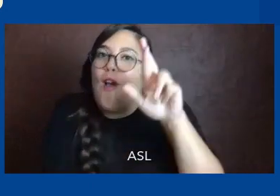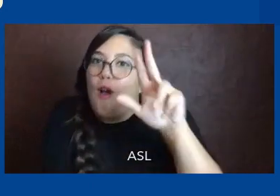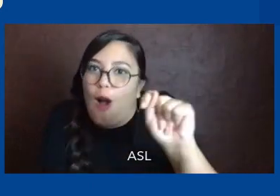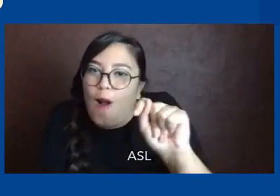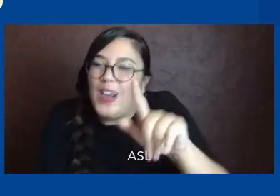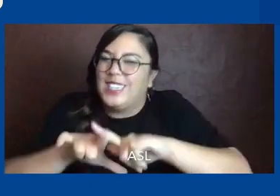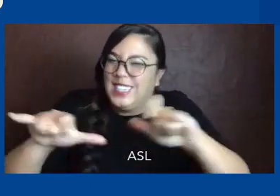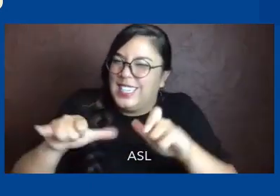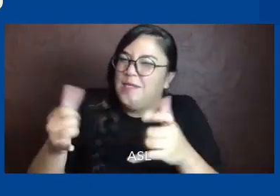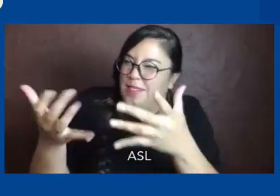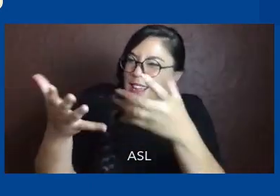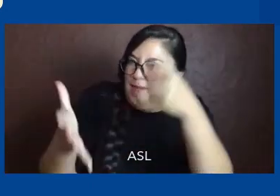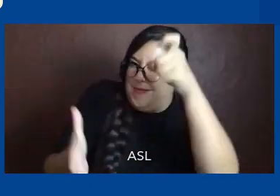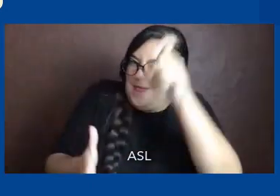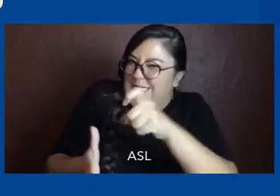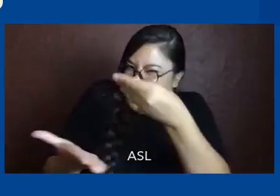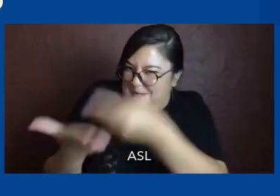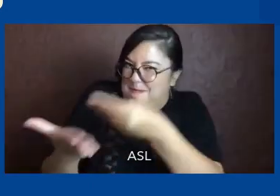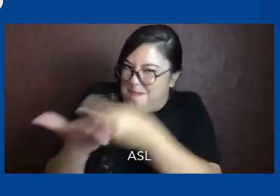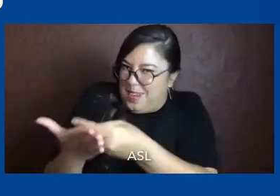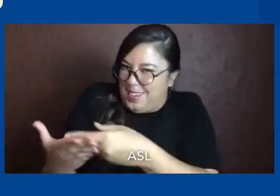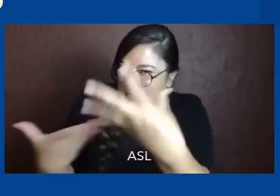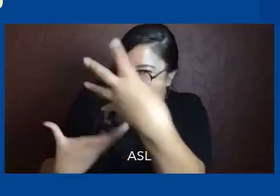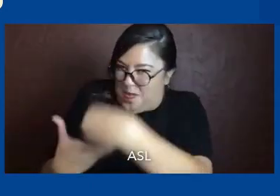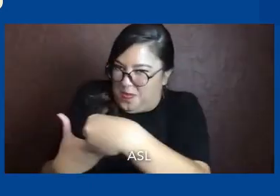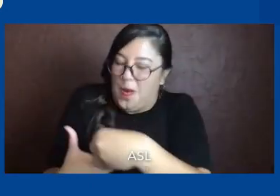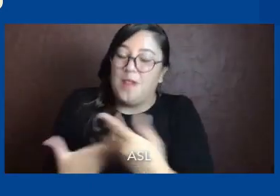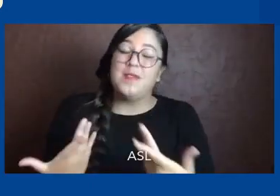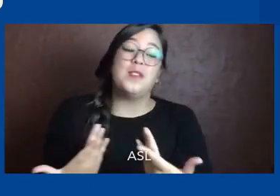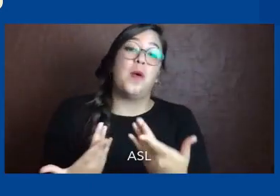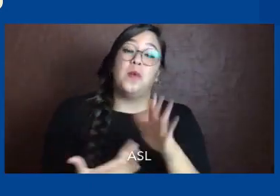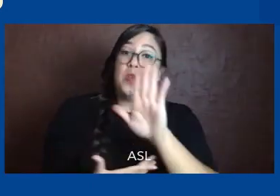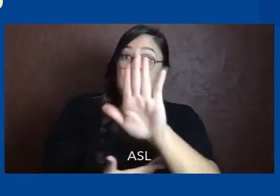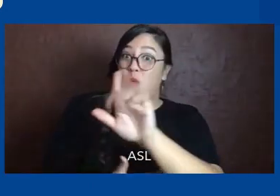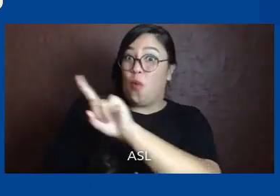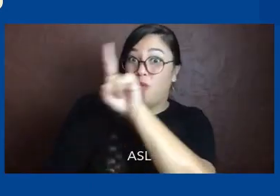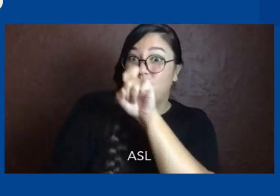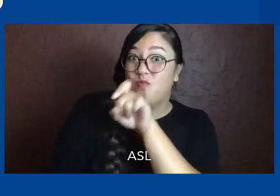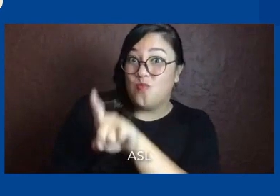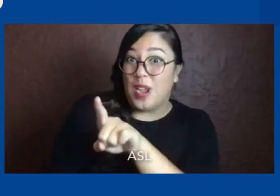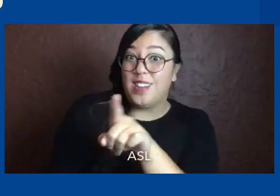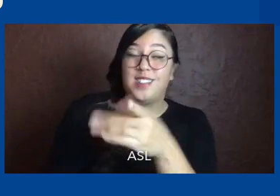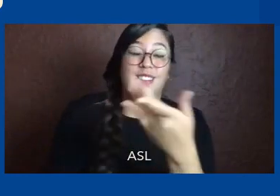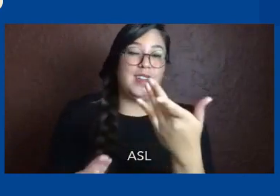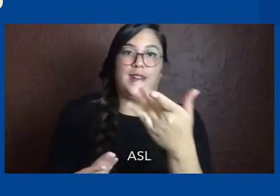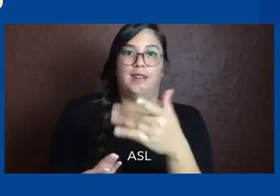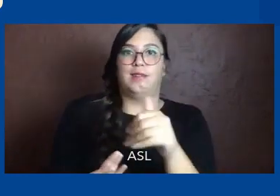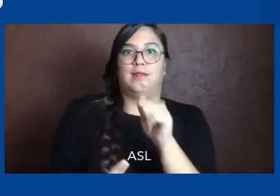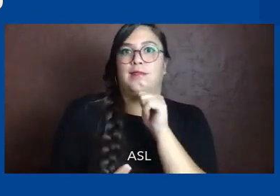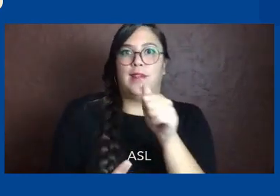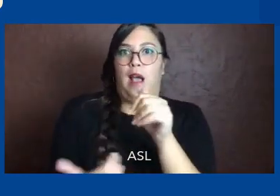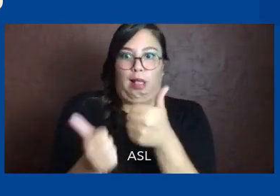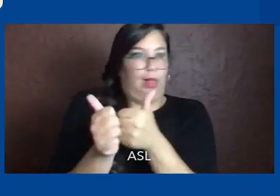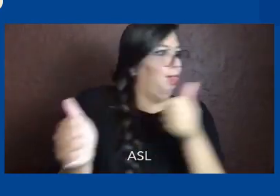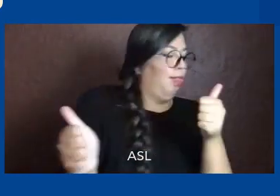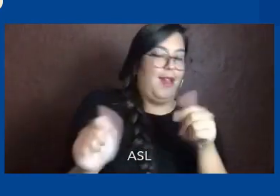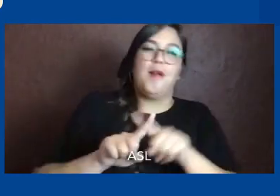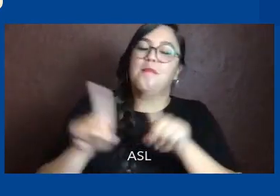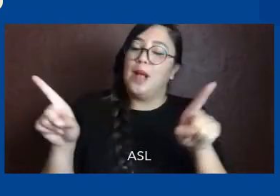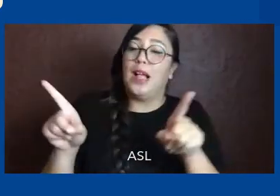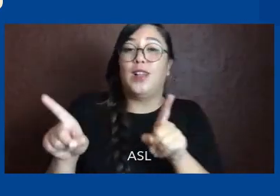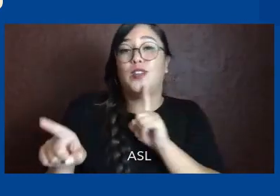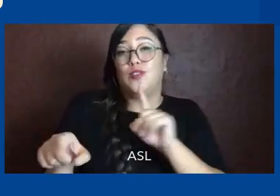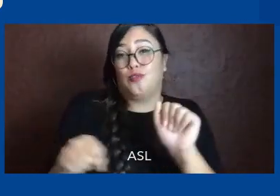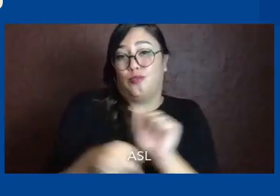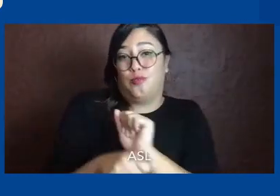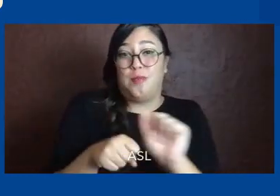it's a long way of answering. I'm not trying to dance around your question, but the reality is that I would not